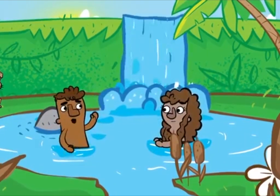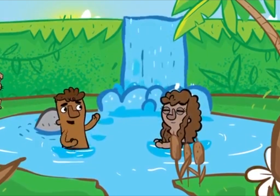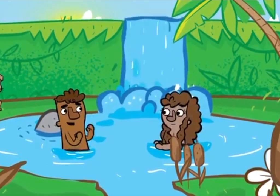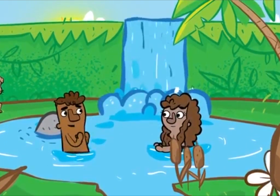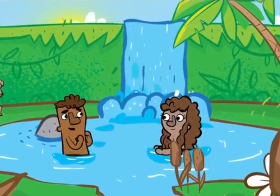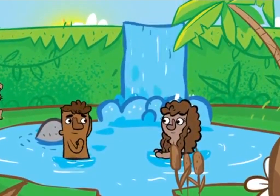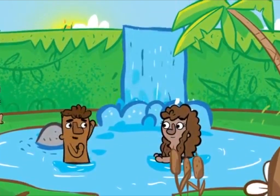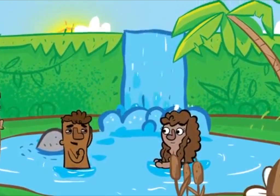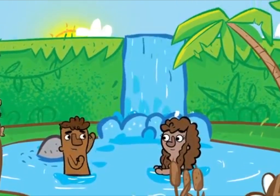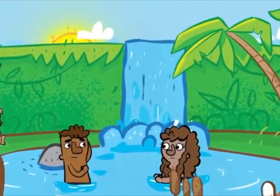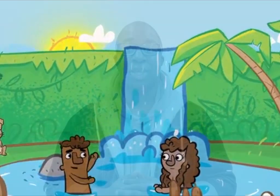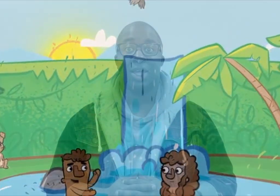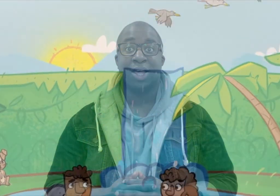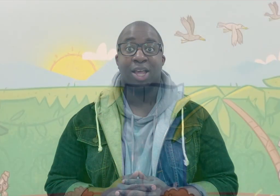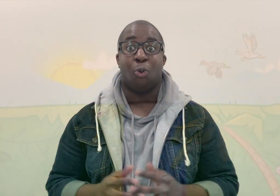holy.